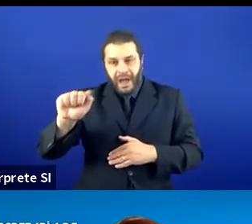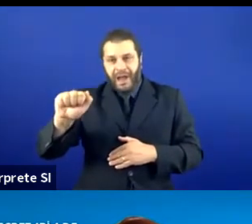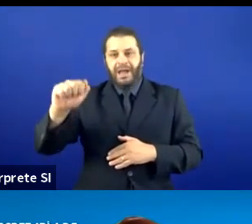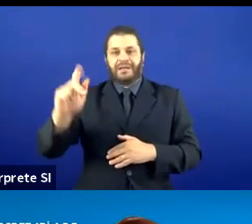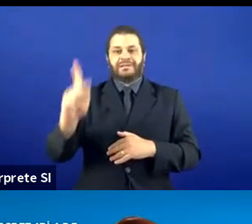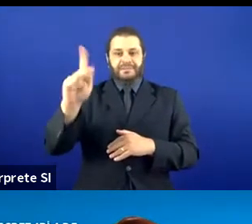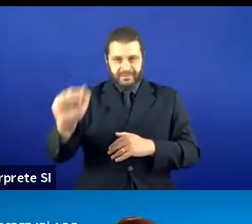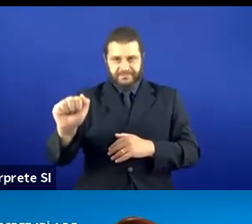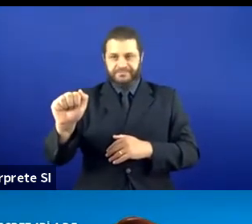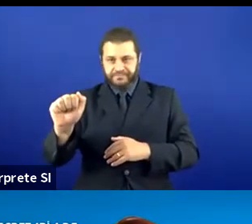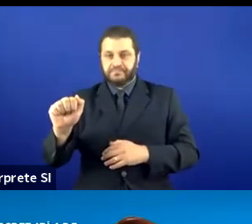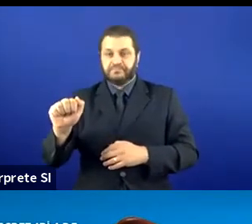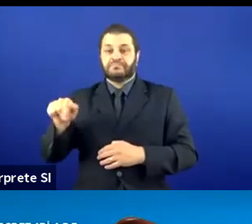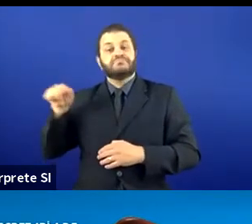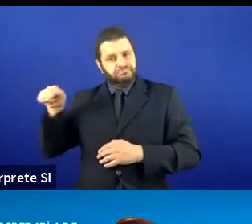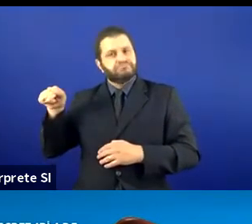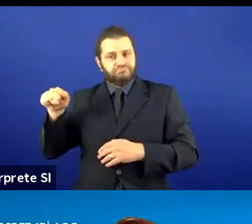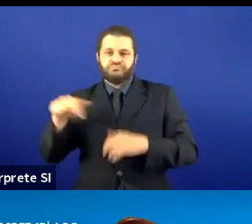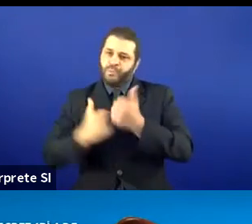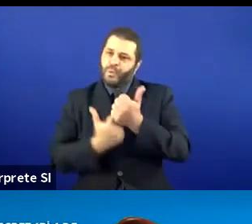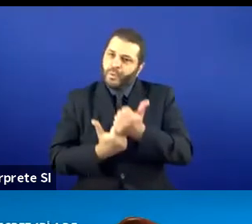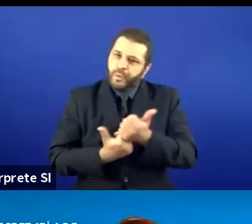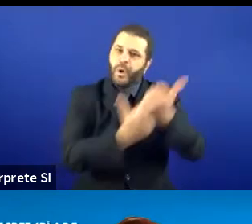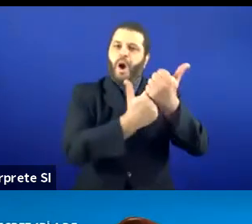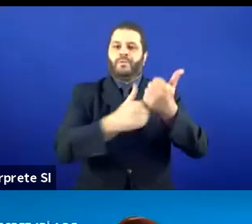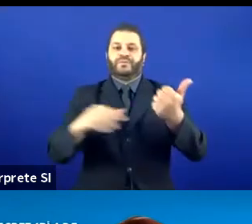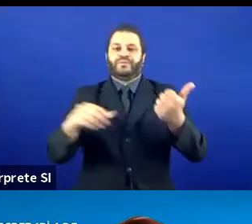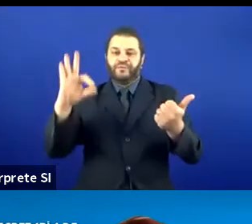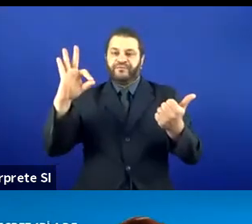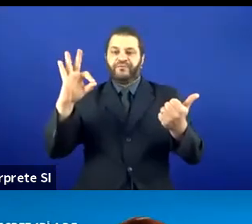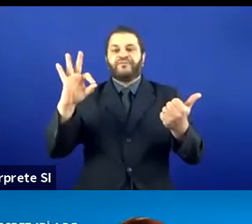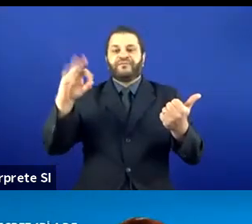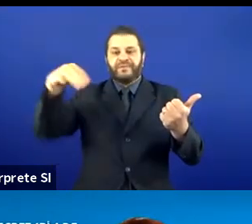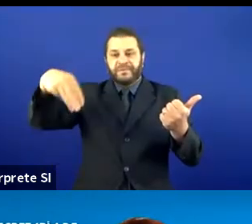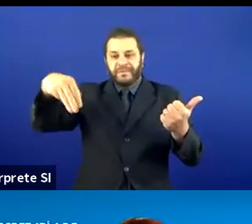colaboradora del Fondo Internacional de Mujeres Indígenas.